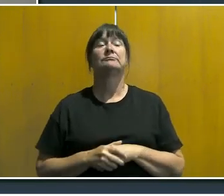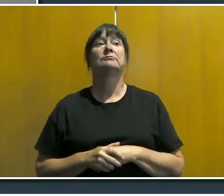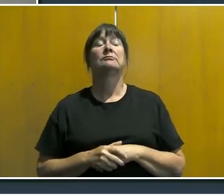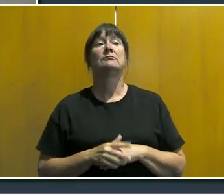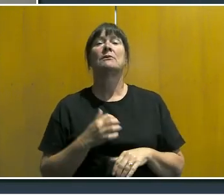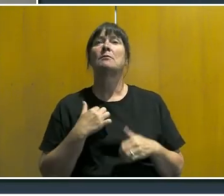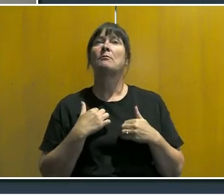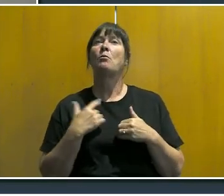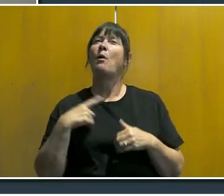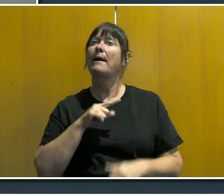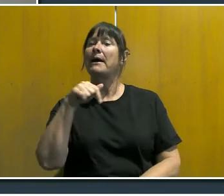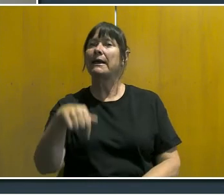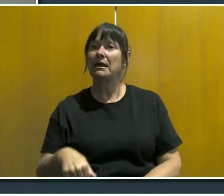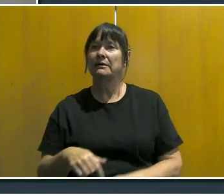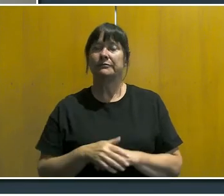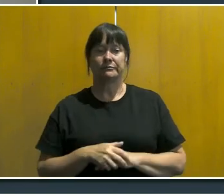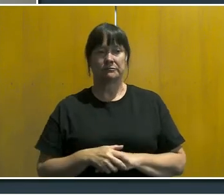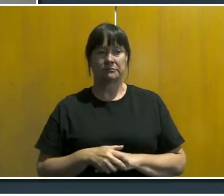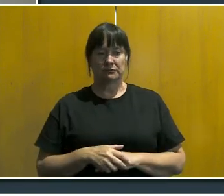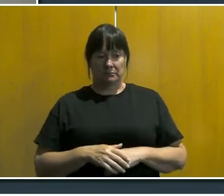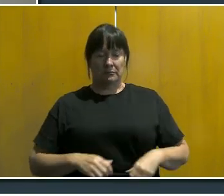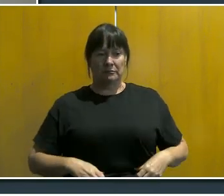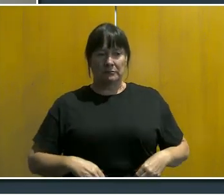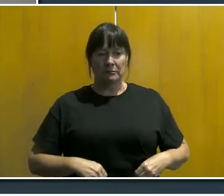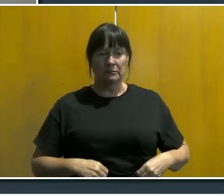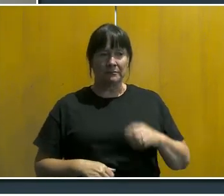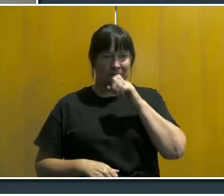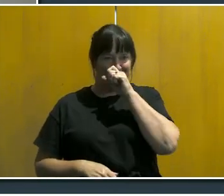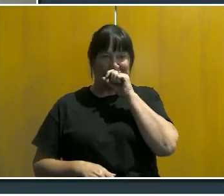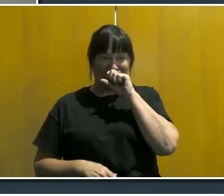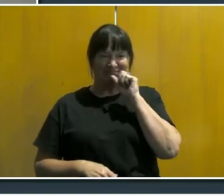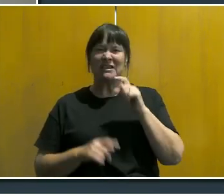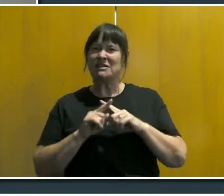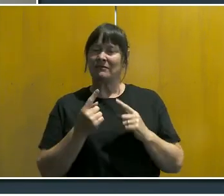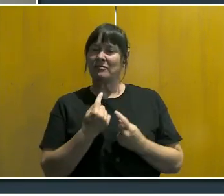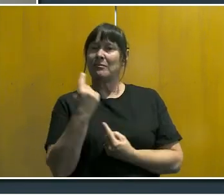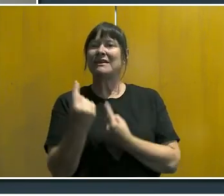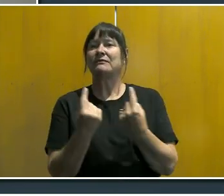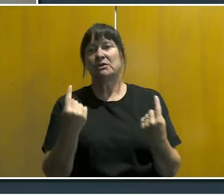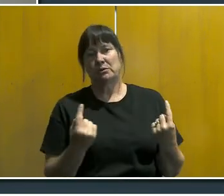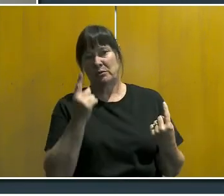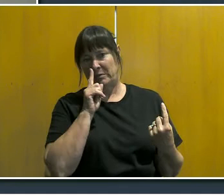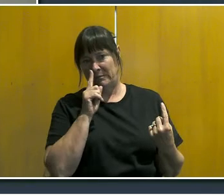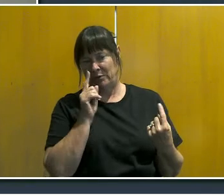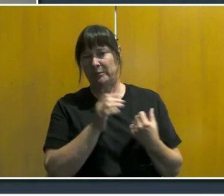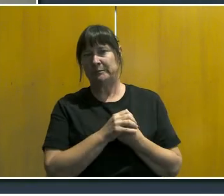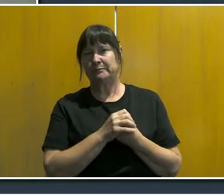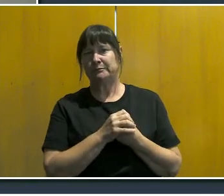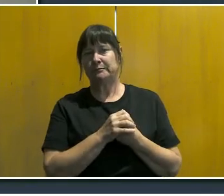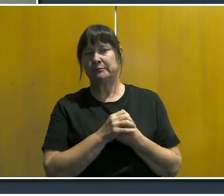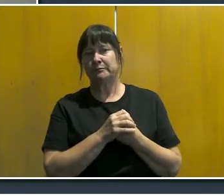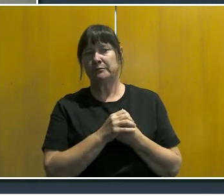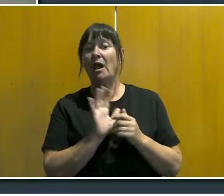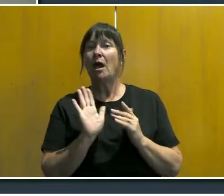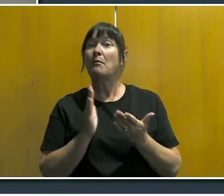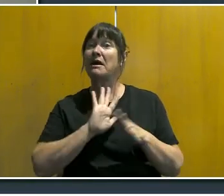My interest here is probably broader than the individual submission, and you'll see that from my submission that I gather has been